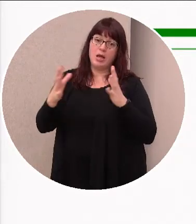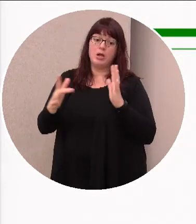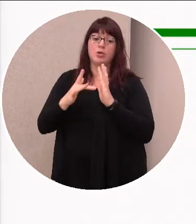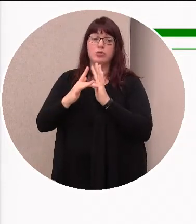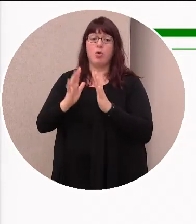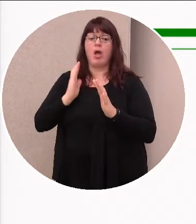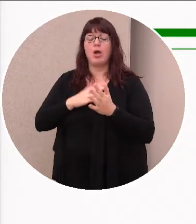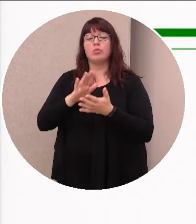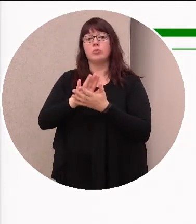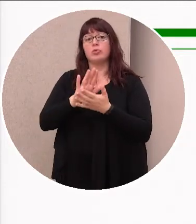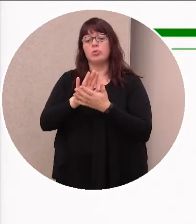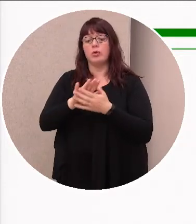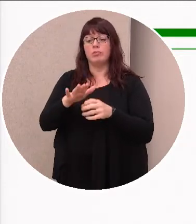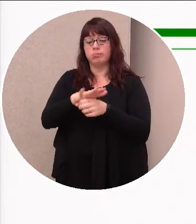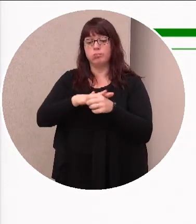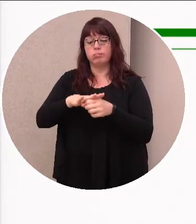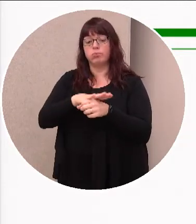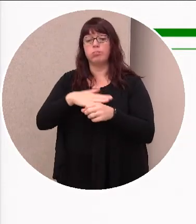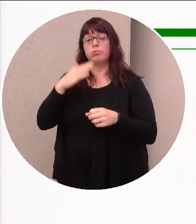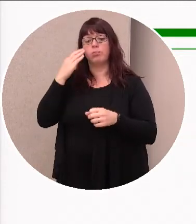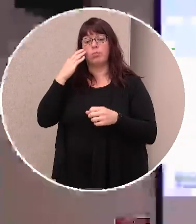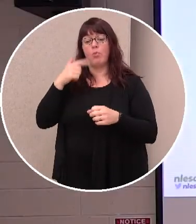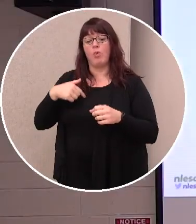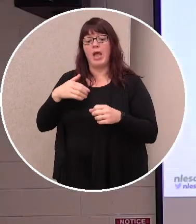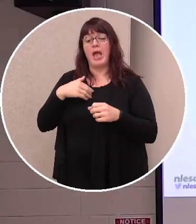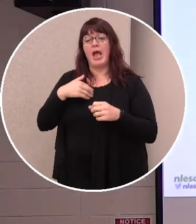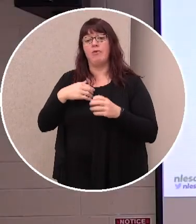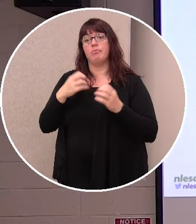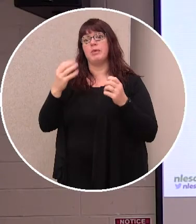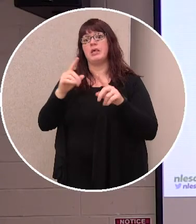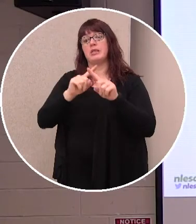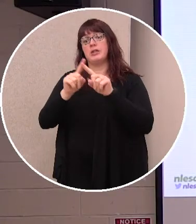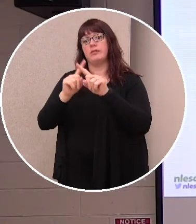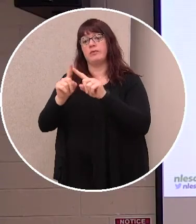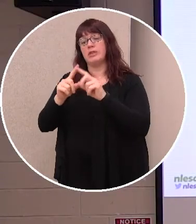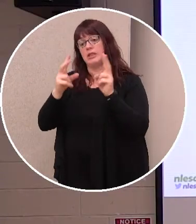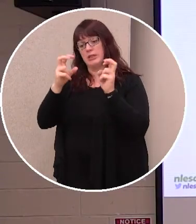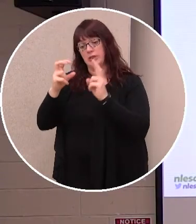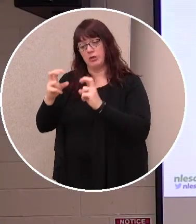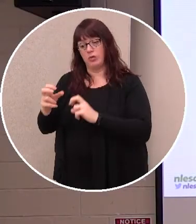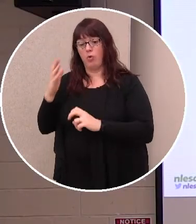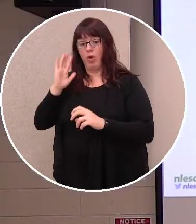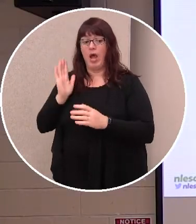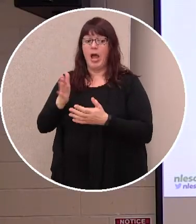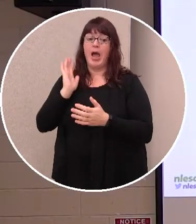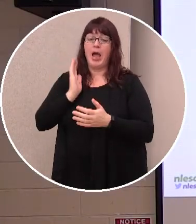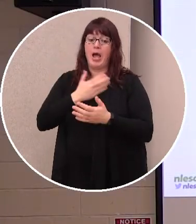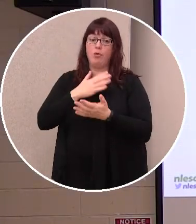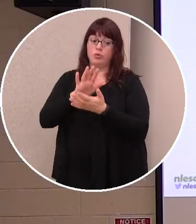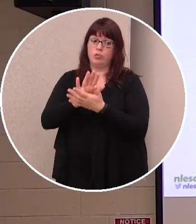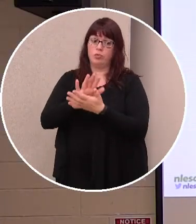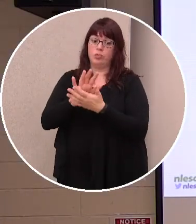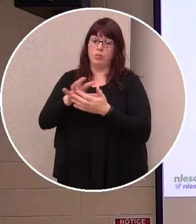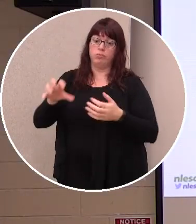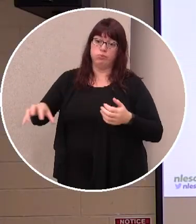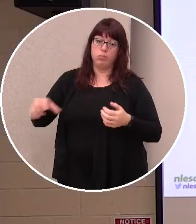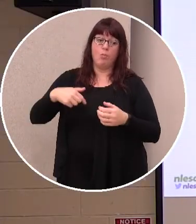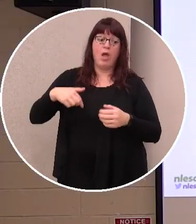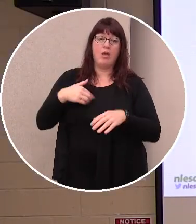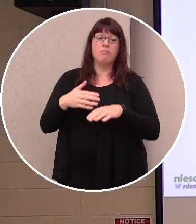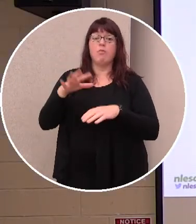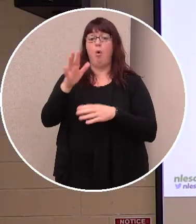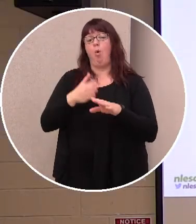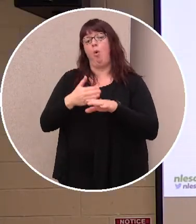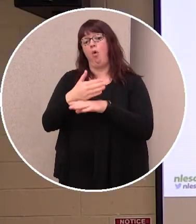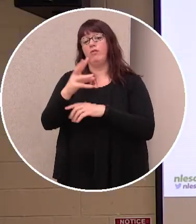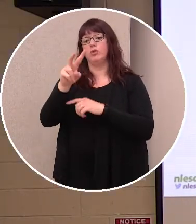our district, that there are so many different burning issues that take place in a district of the size of ours, with over 260 odd schools, and